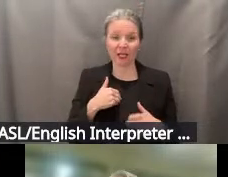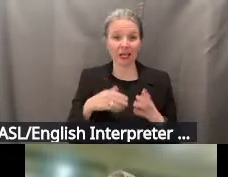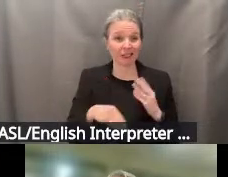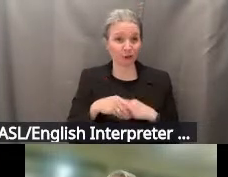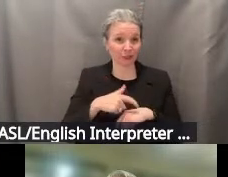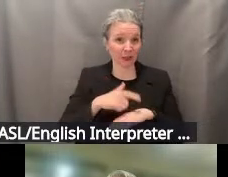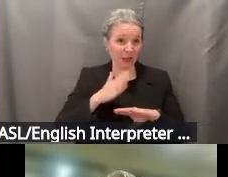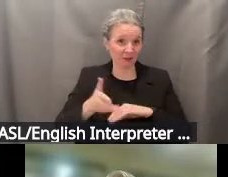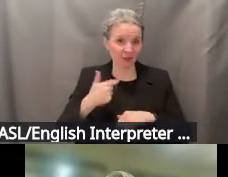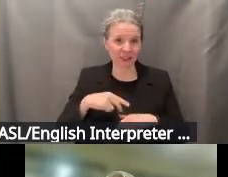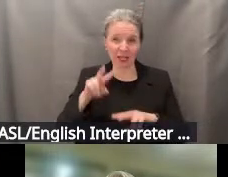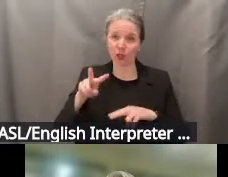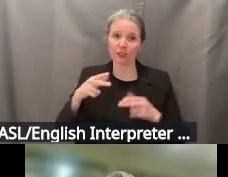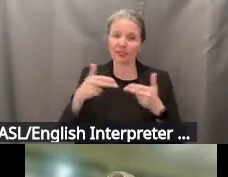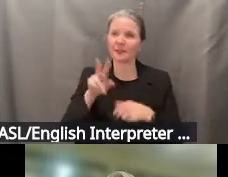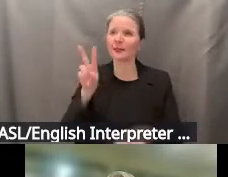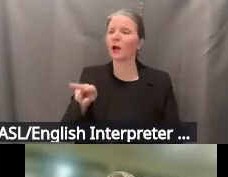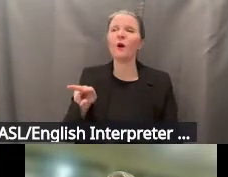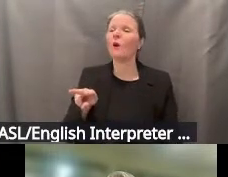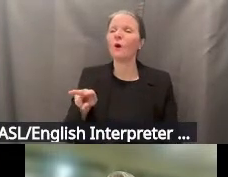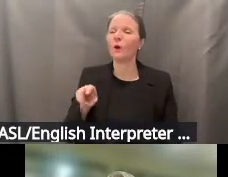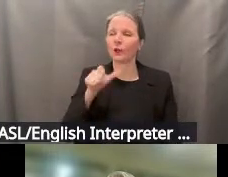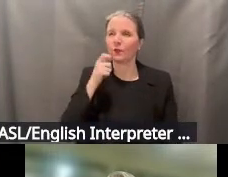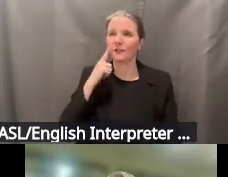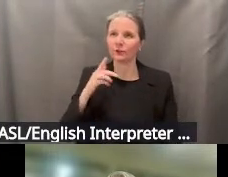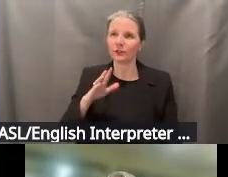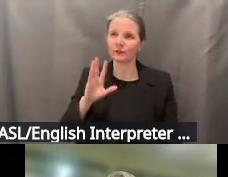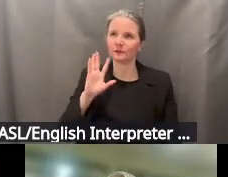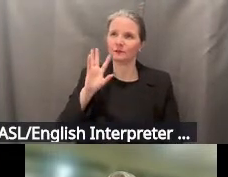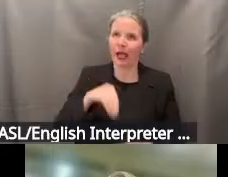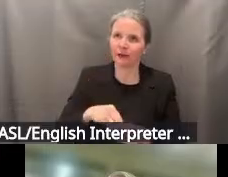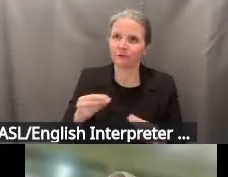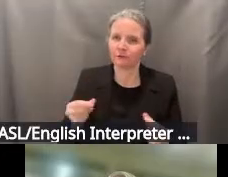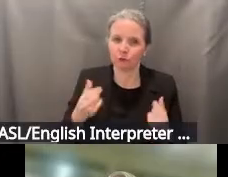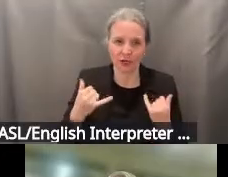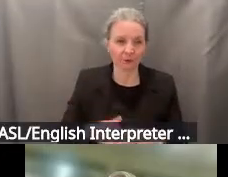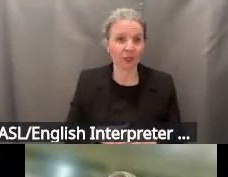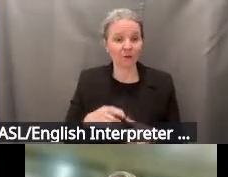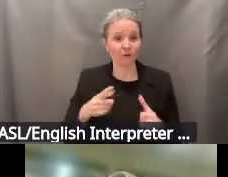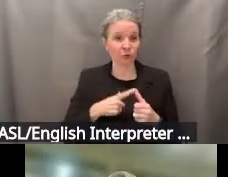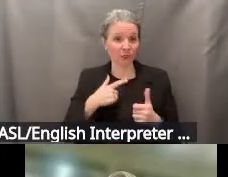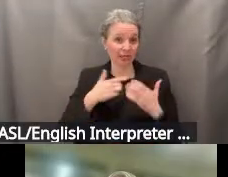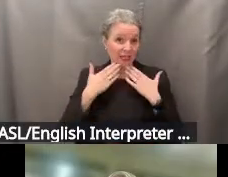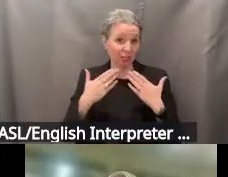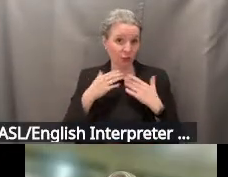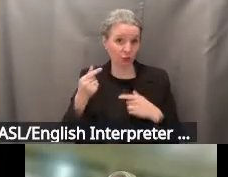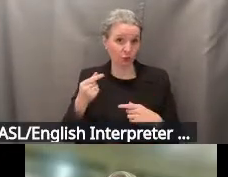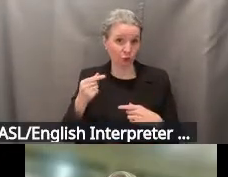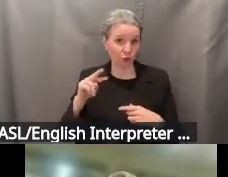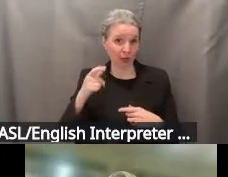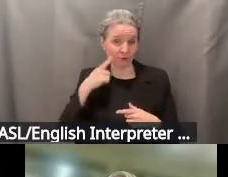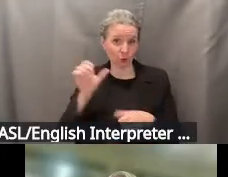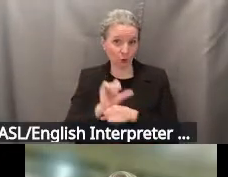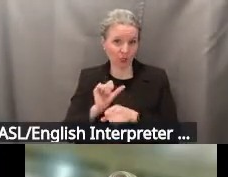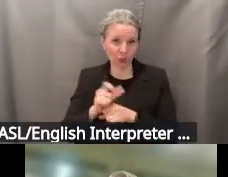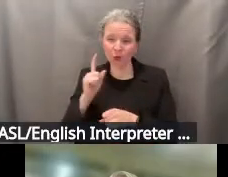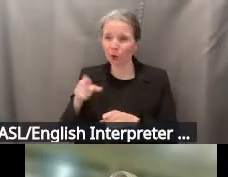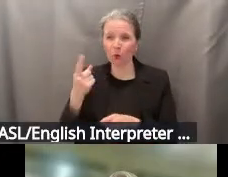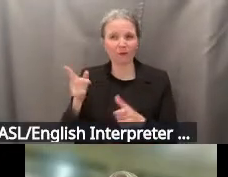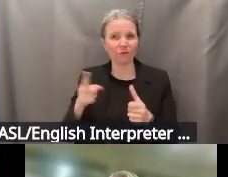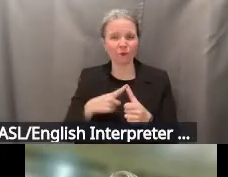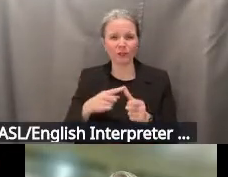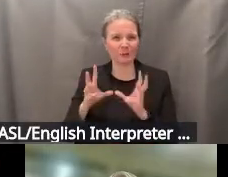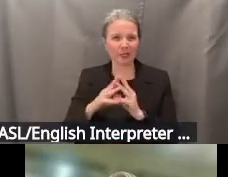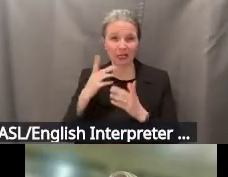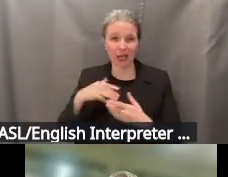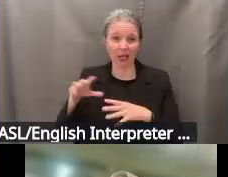after this, and I looked at the slides and was like, oh, I don't know if we do, so I better just say something real quick. First, I just want to say thanks, Greg, for what you've done. You were like one of the first meetings I